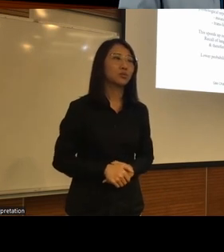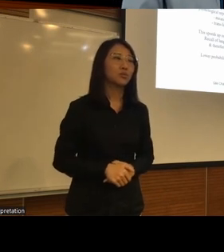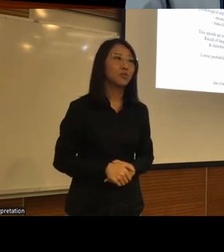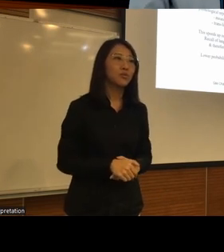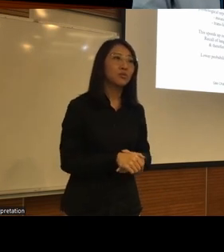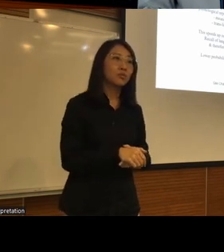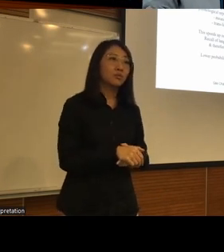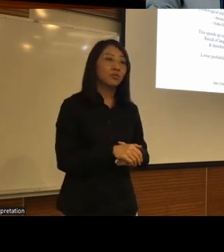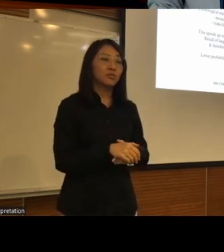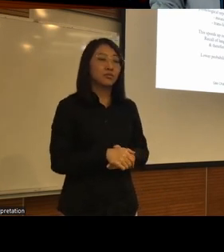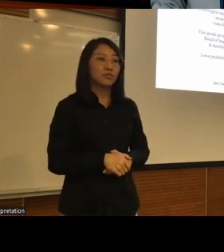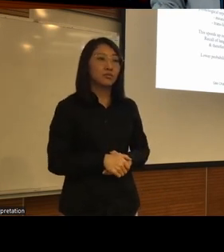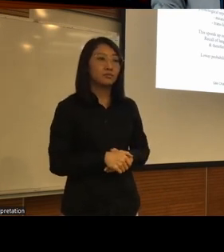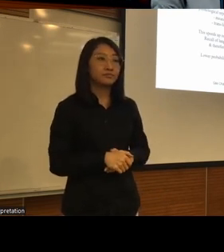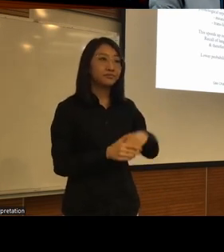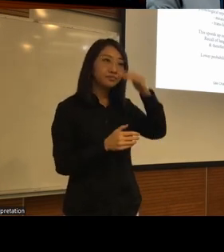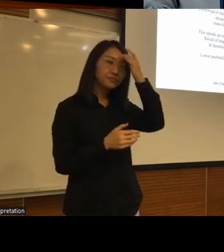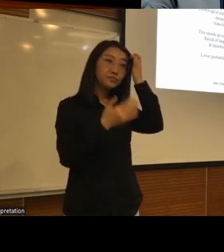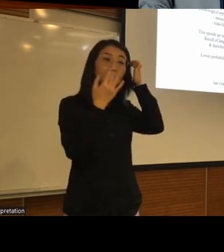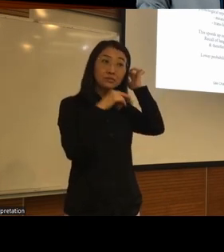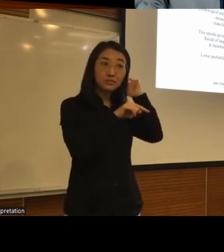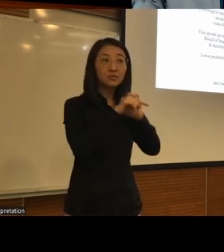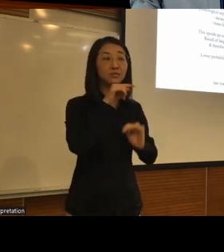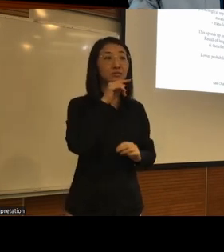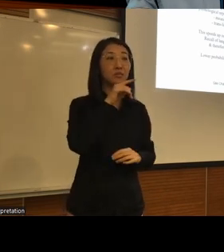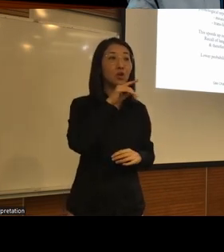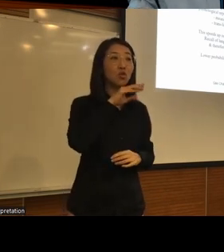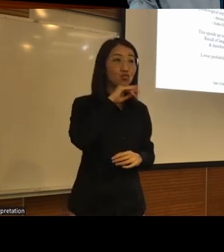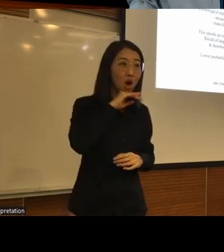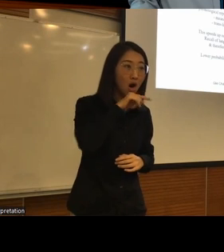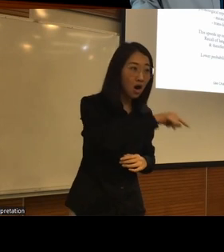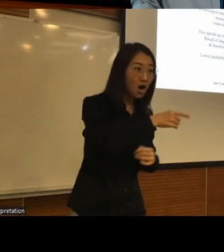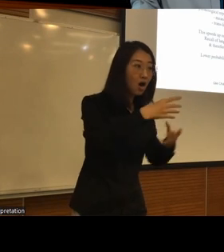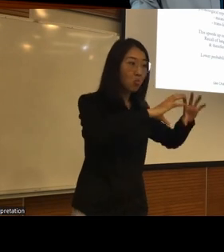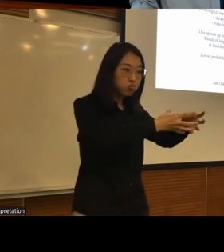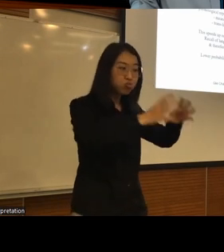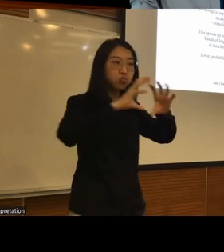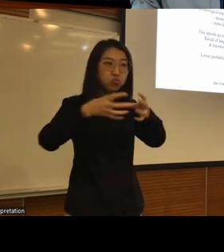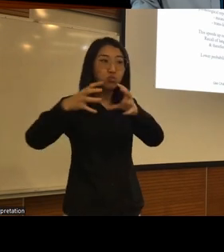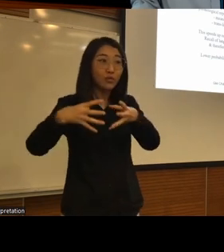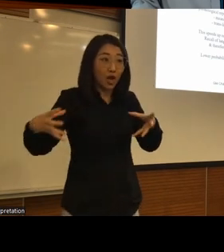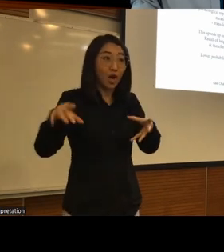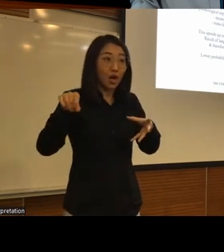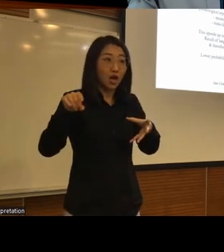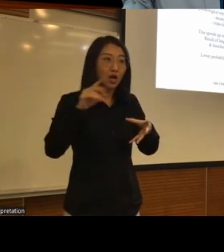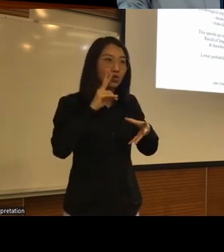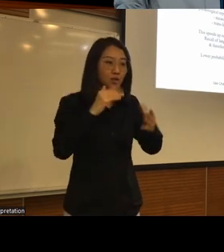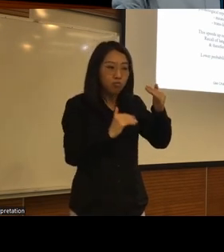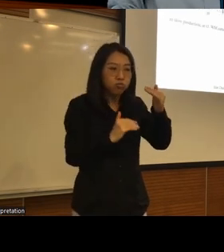When this happens, there is a lower probability of saturation of working memory.